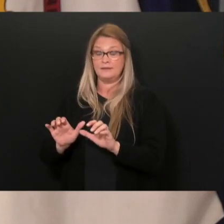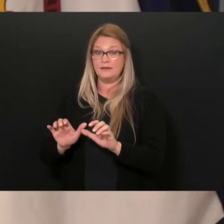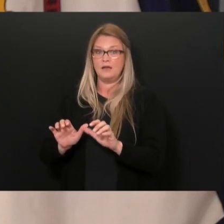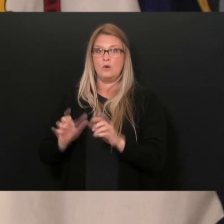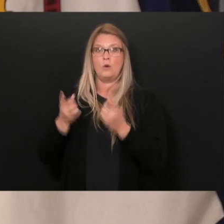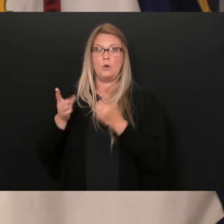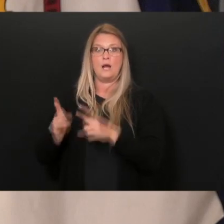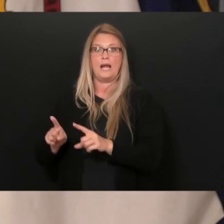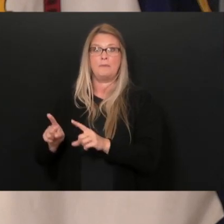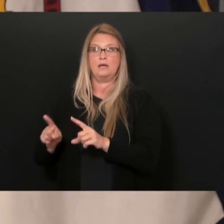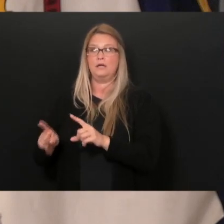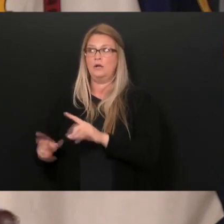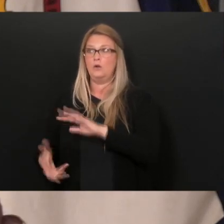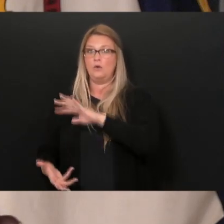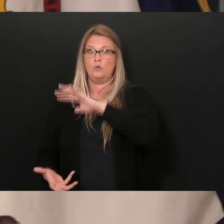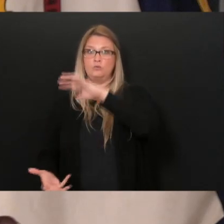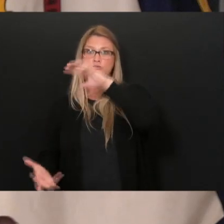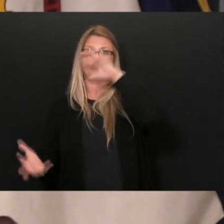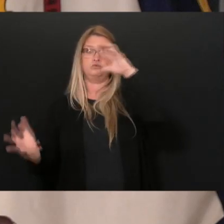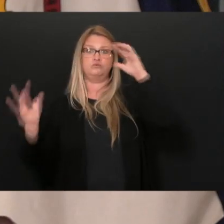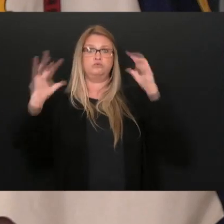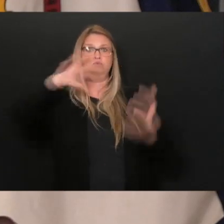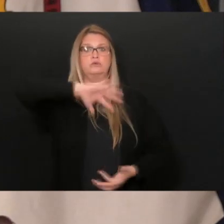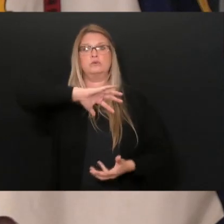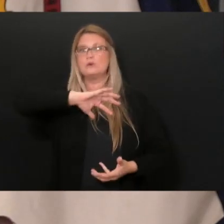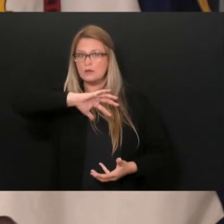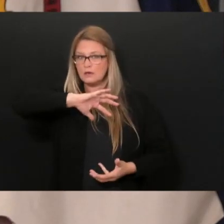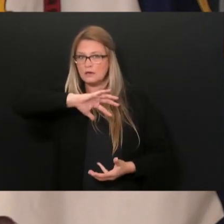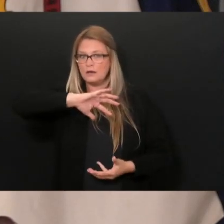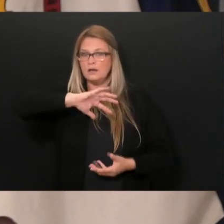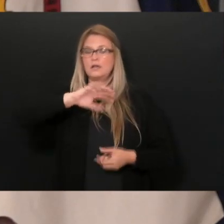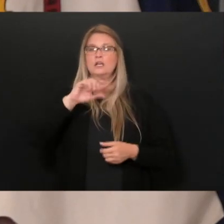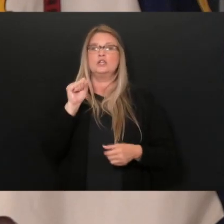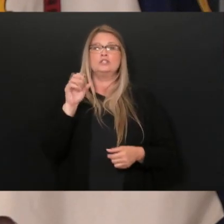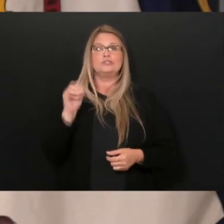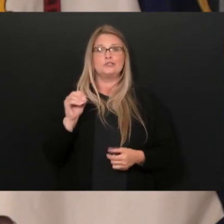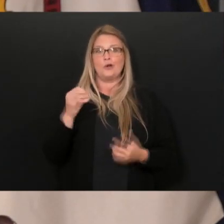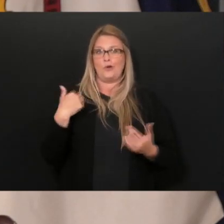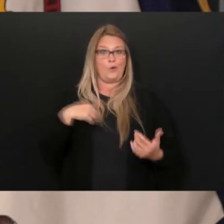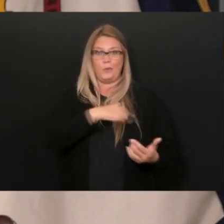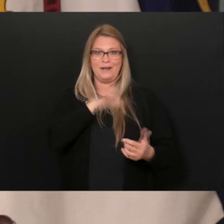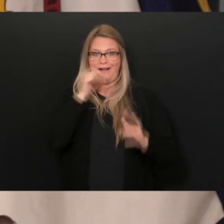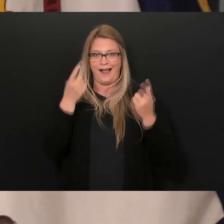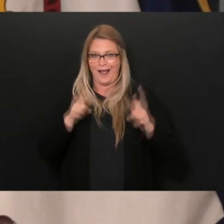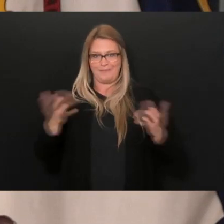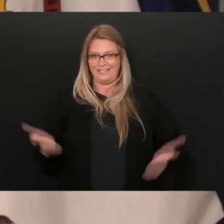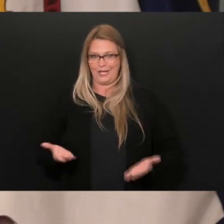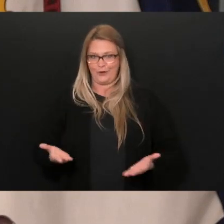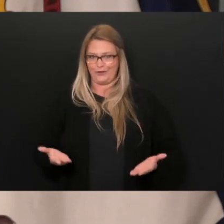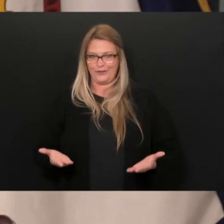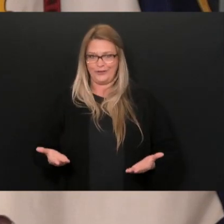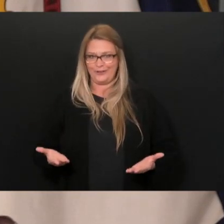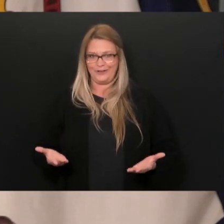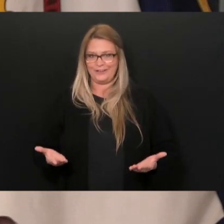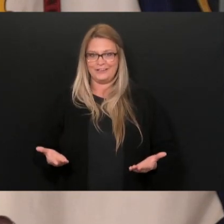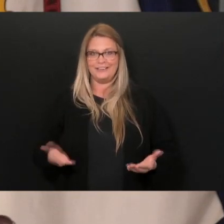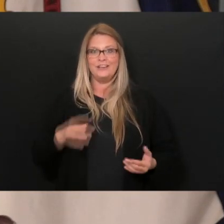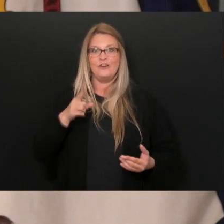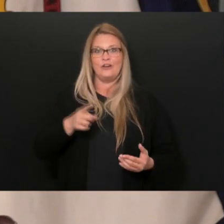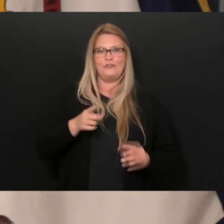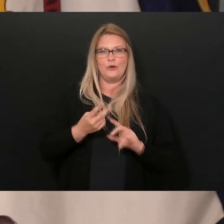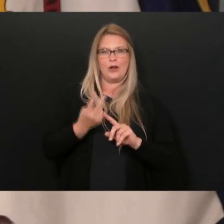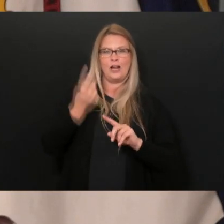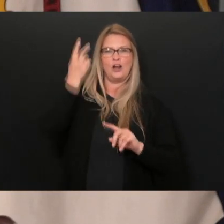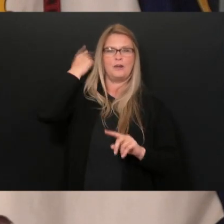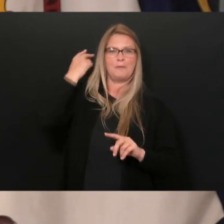sudden, they're in the middle of a firestorm like they can't stop. You know, we didn't do that. You know, if you'll just think back about